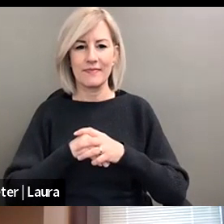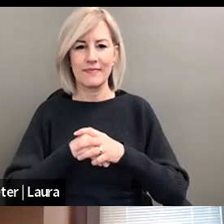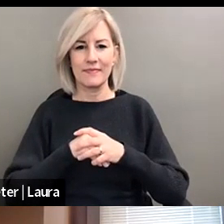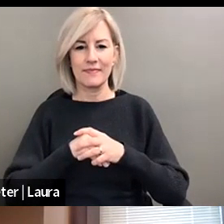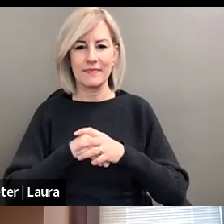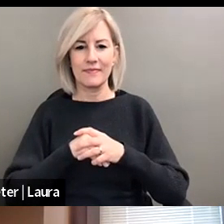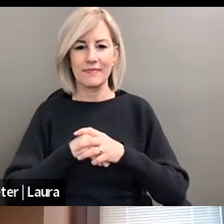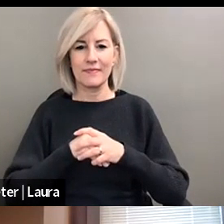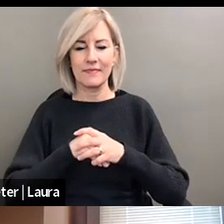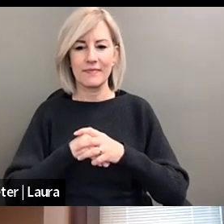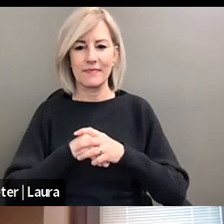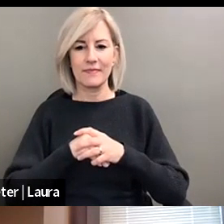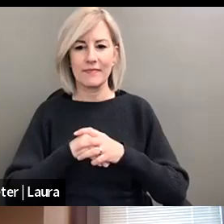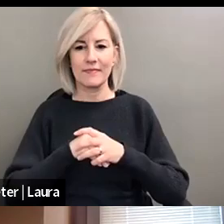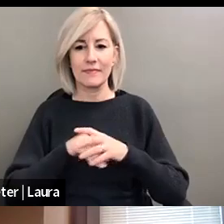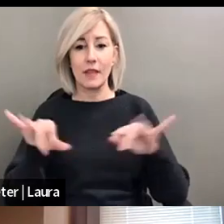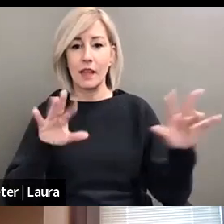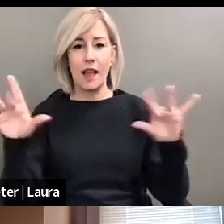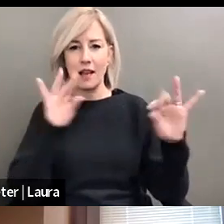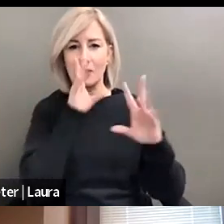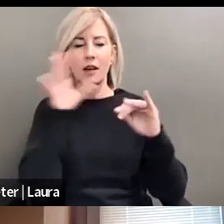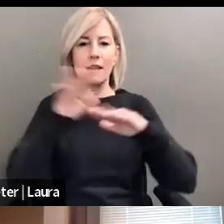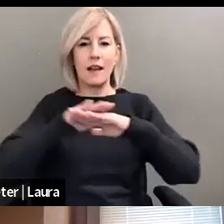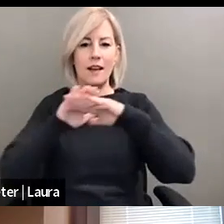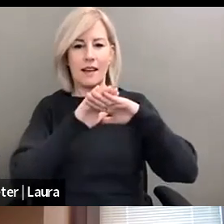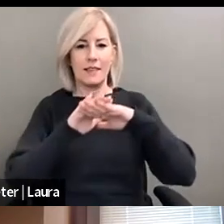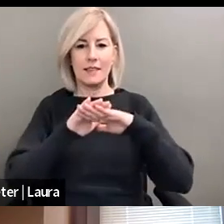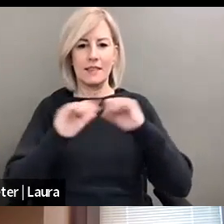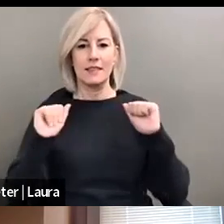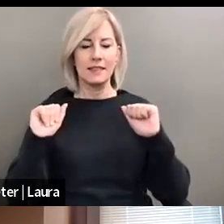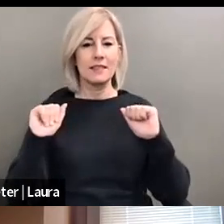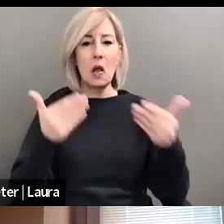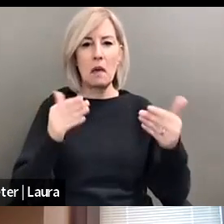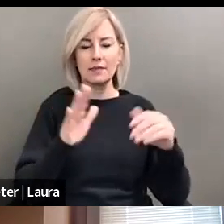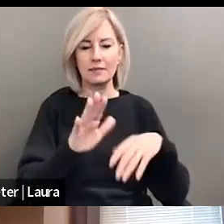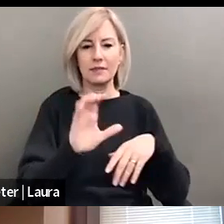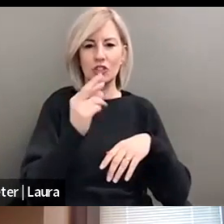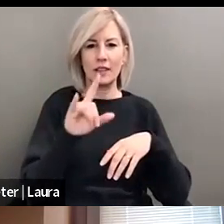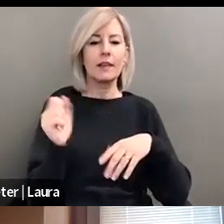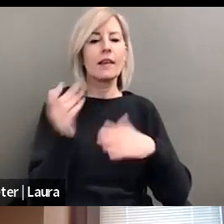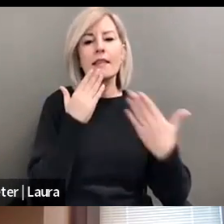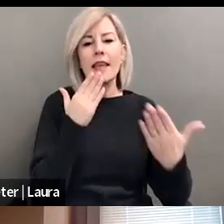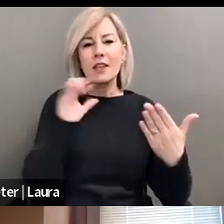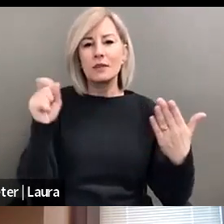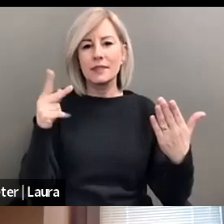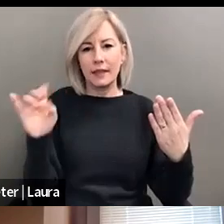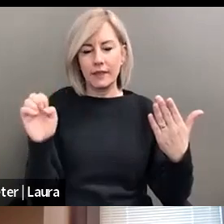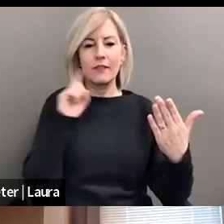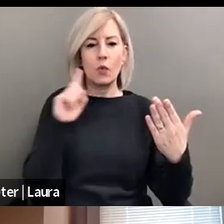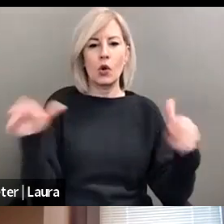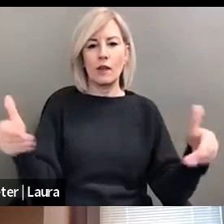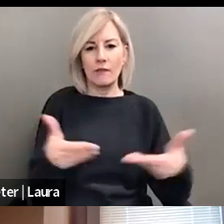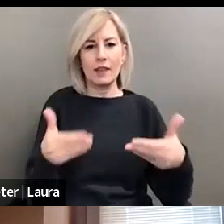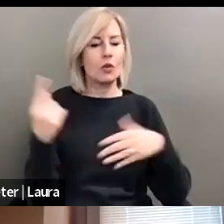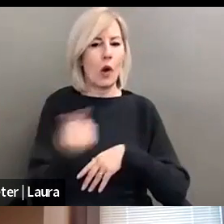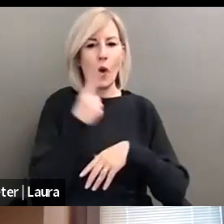So I would just say, I'd like to just say, sorry. Go ahead. Go ahead, Representative. I was just going to say thank you, Stephanie, for the invite, and you're